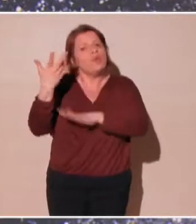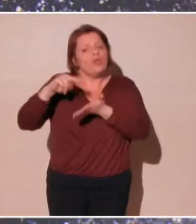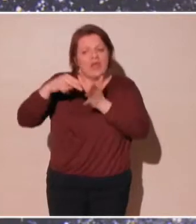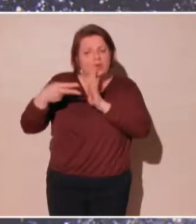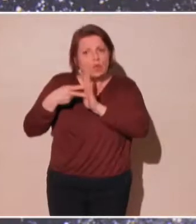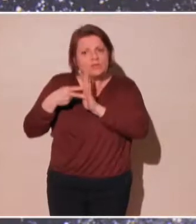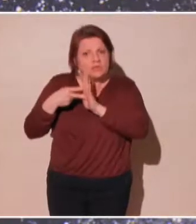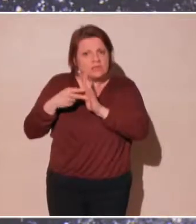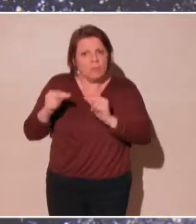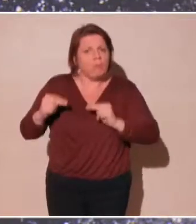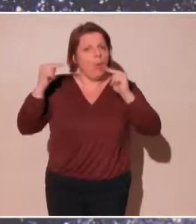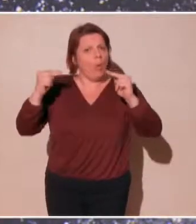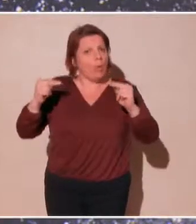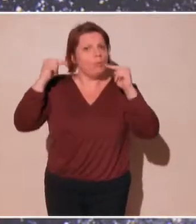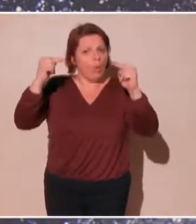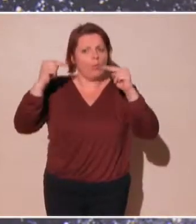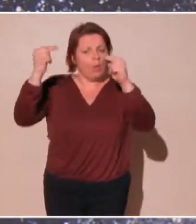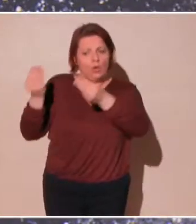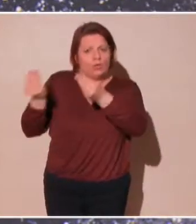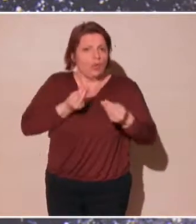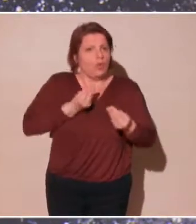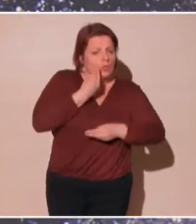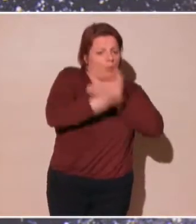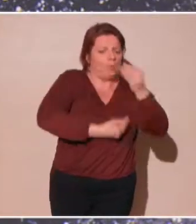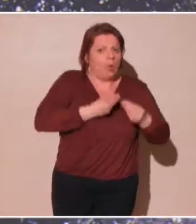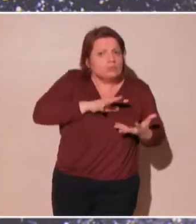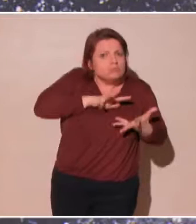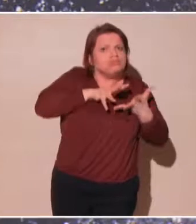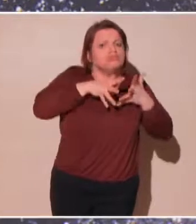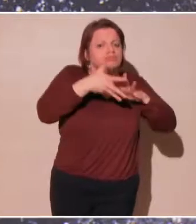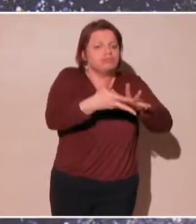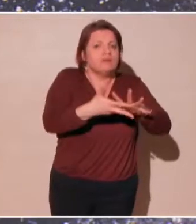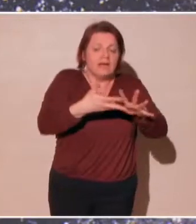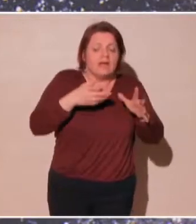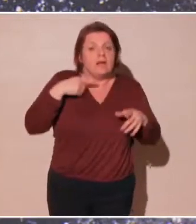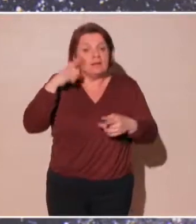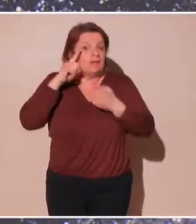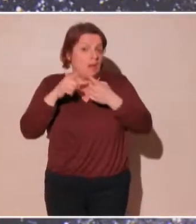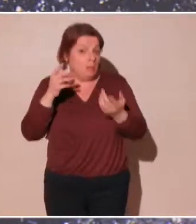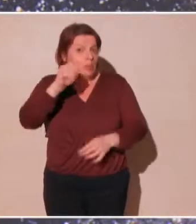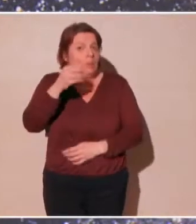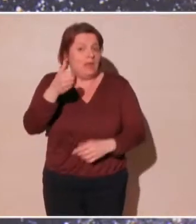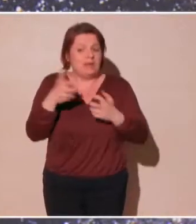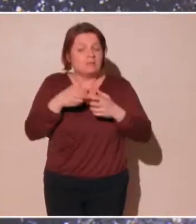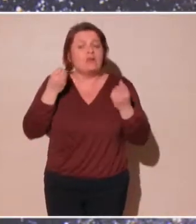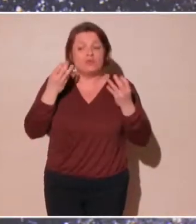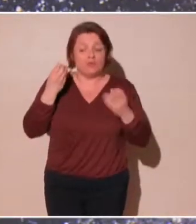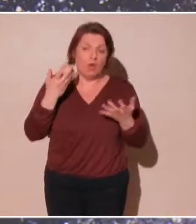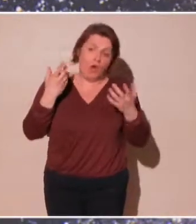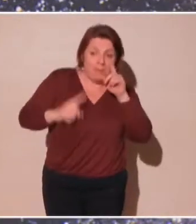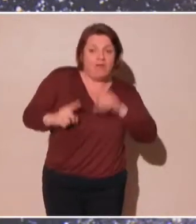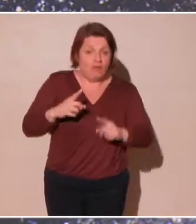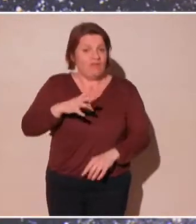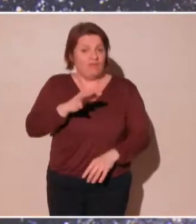have influenced the sort of world we live in, particularly the digital breakthroughs. Sometimes France was